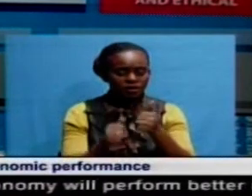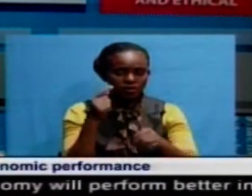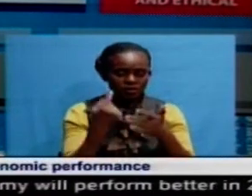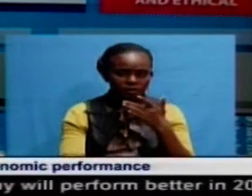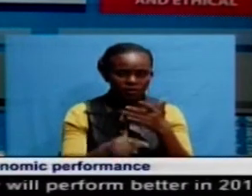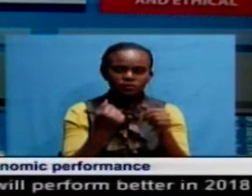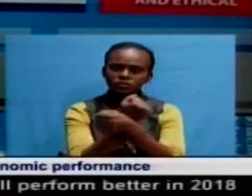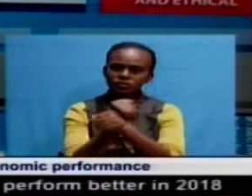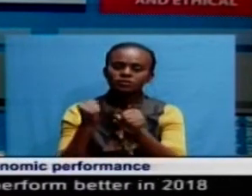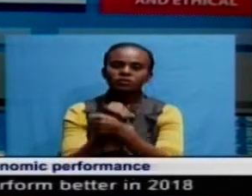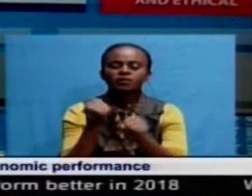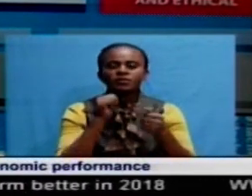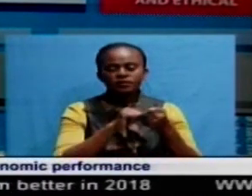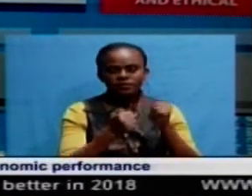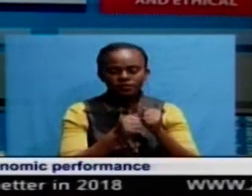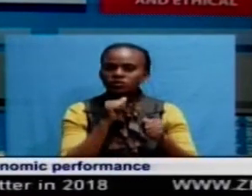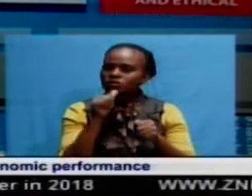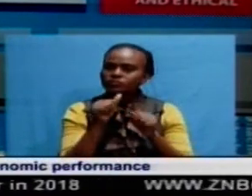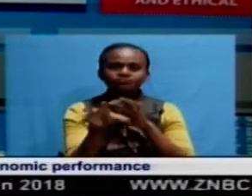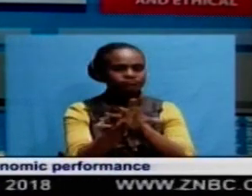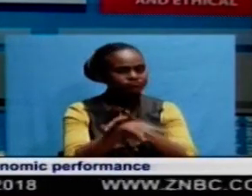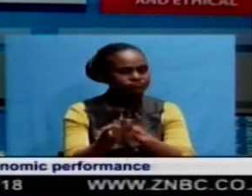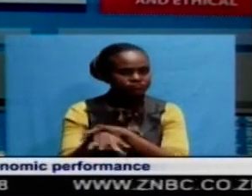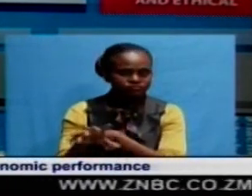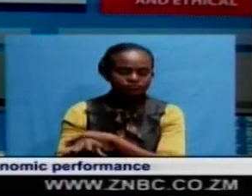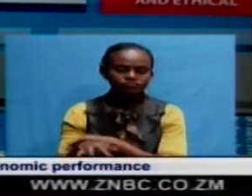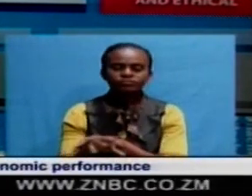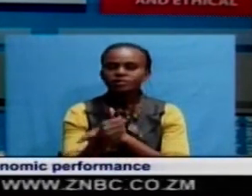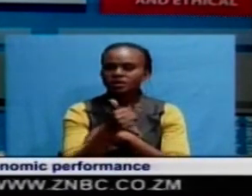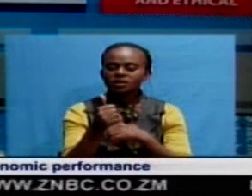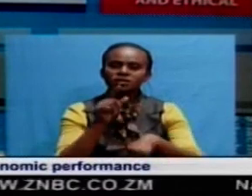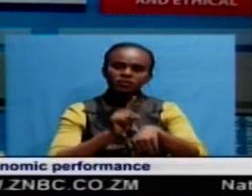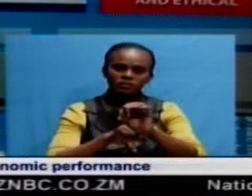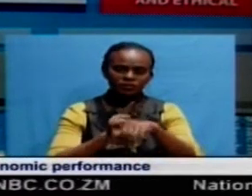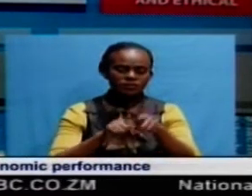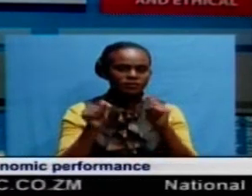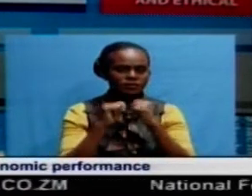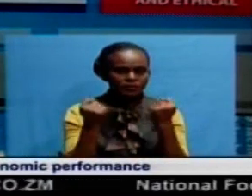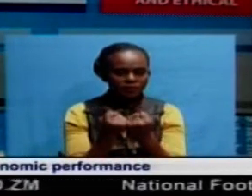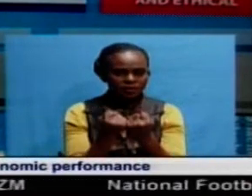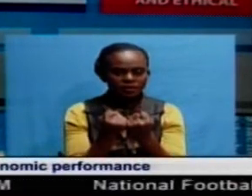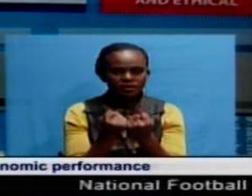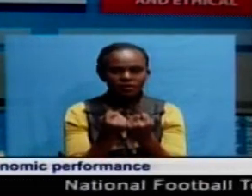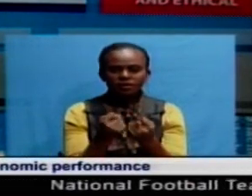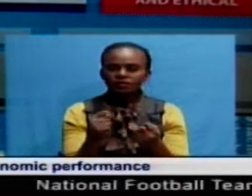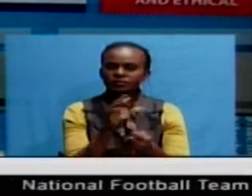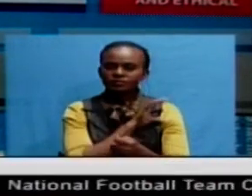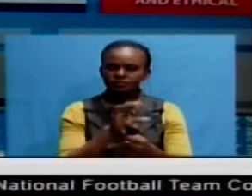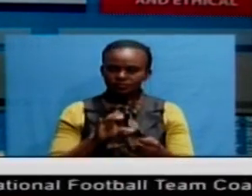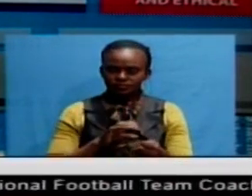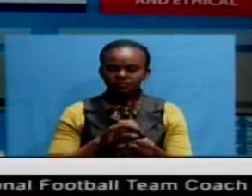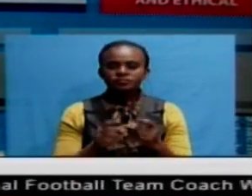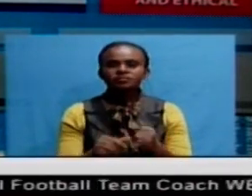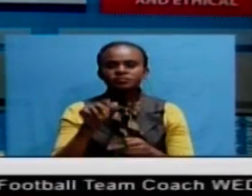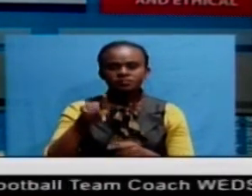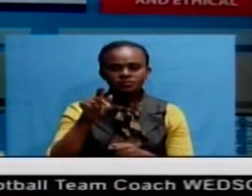will be dealt with without interfering with the football team. Meanwhile, records at the Patents and Companies Registration